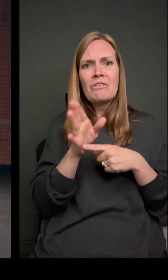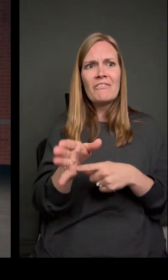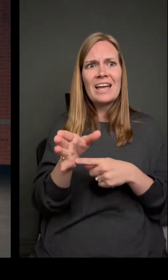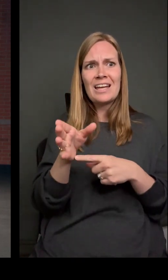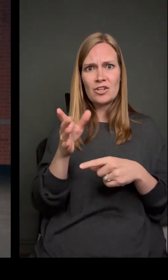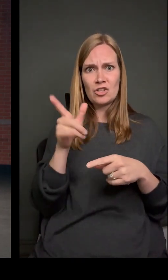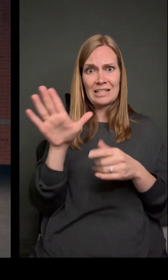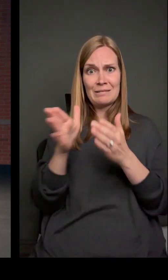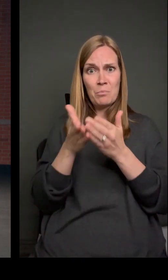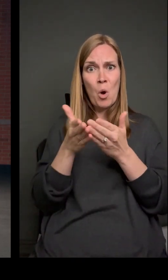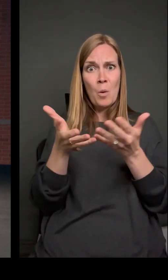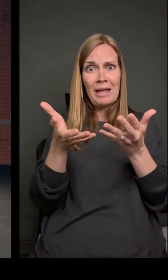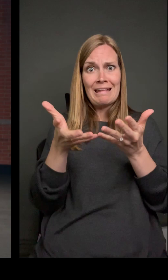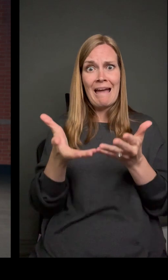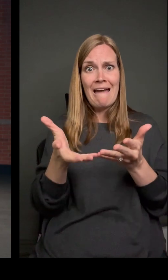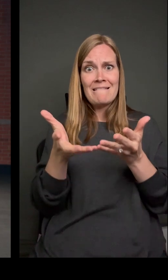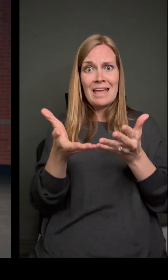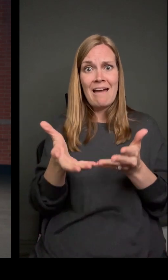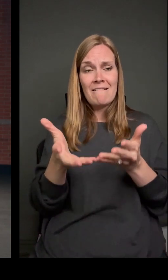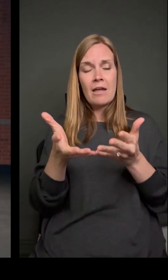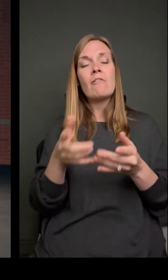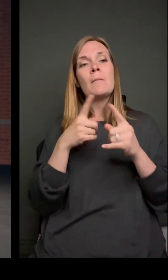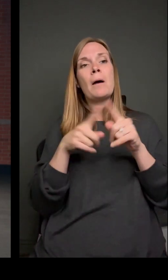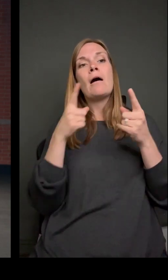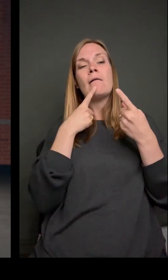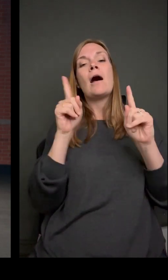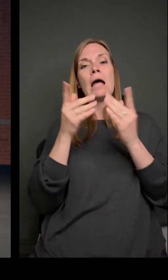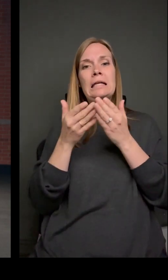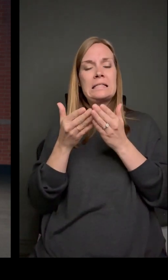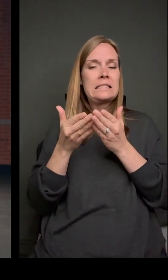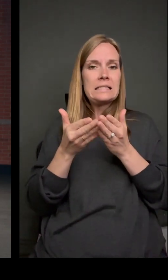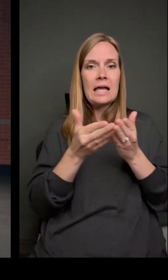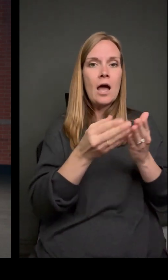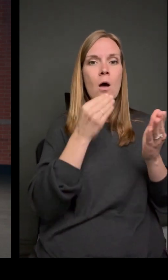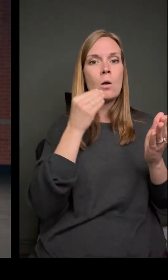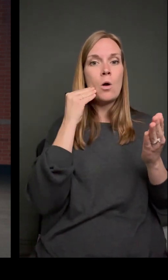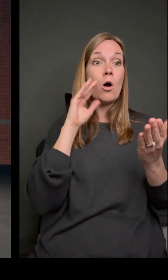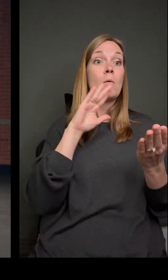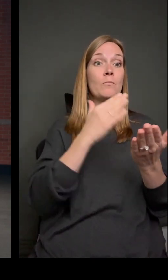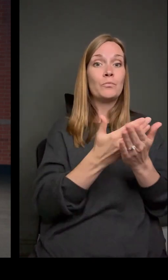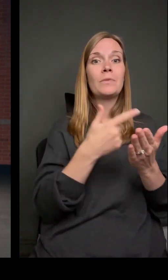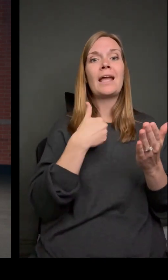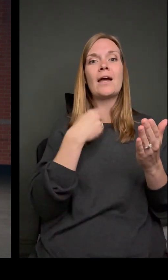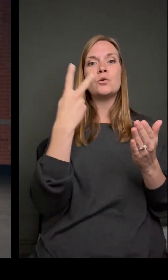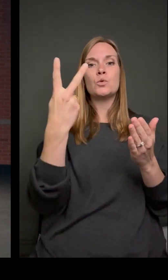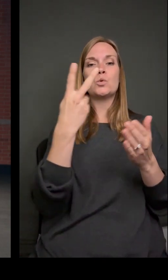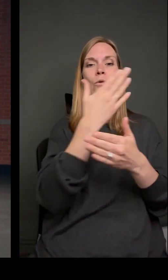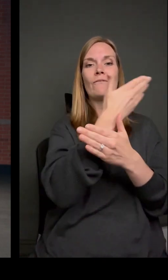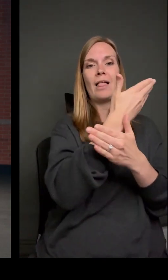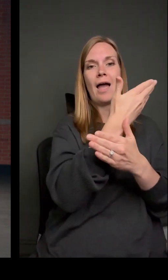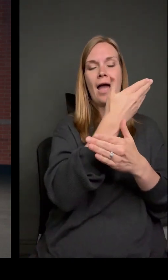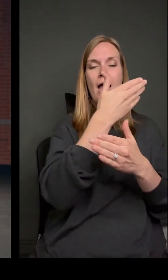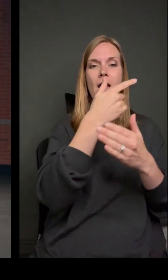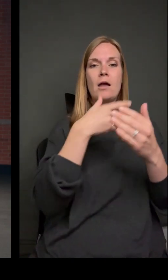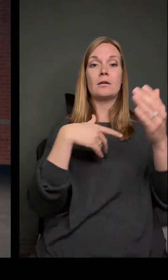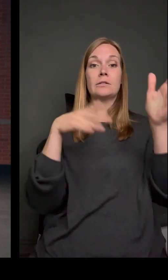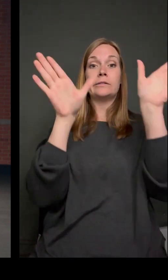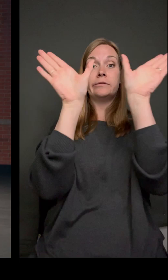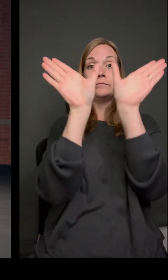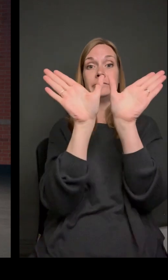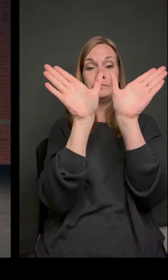so heavy in the water. But as he did safely sail at home, he hung 2 special flags from the bow of his boat. One flag to honor